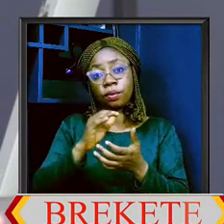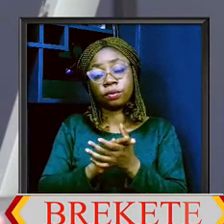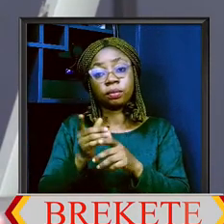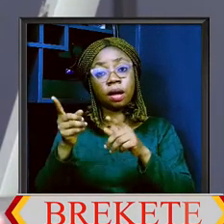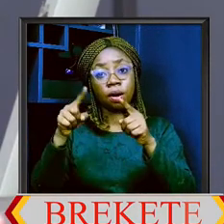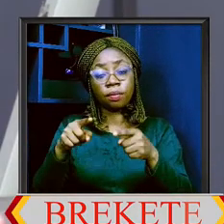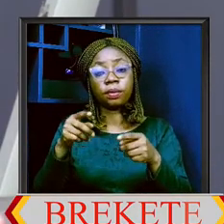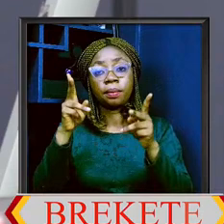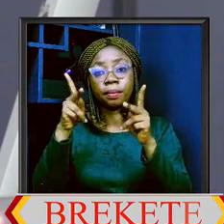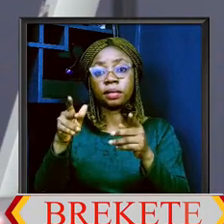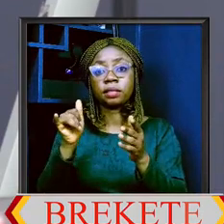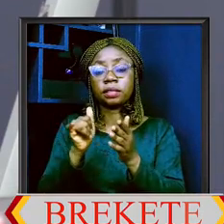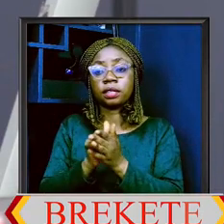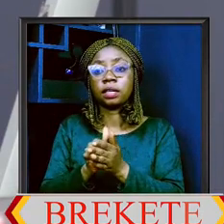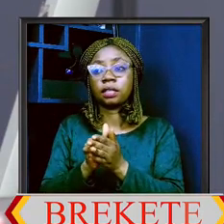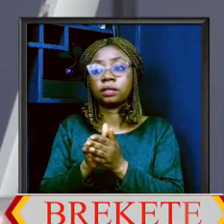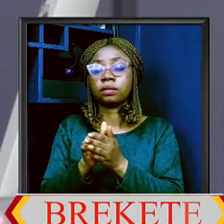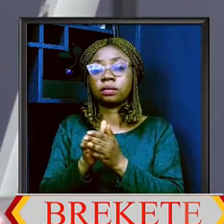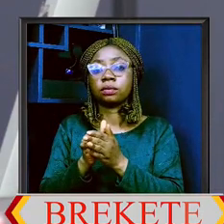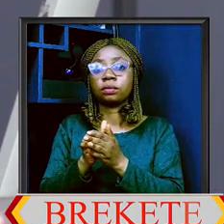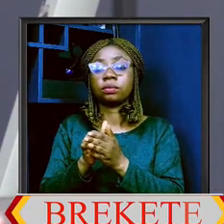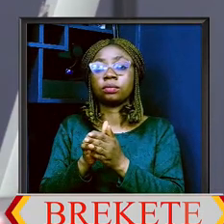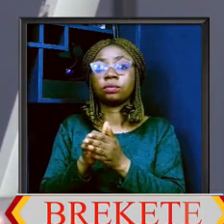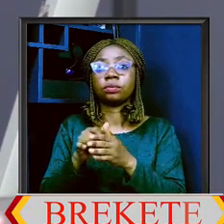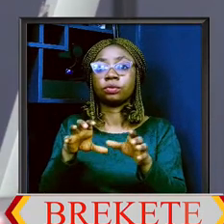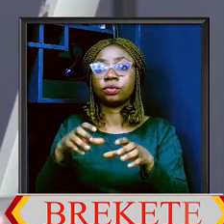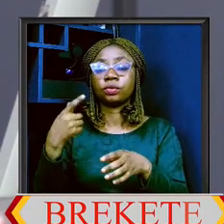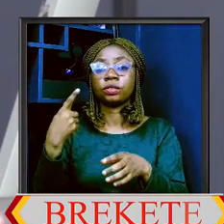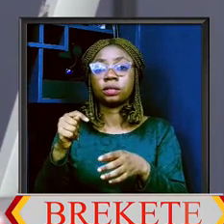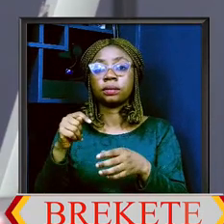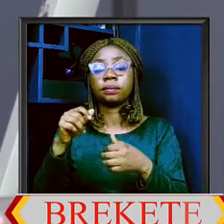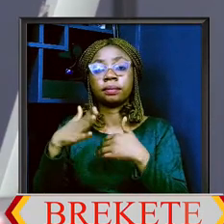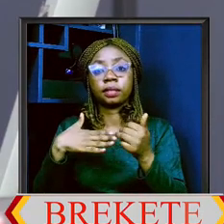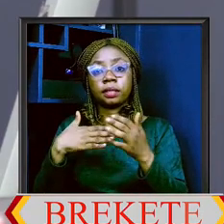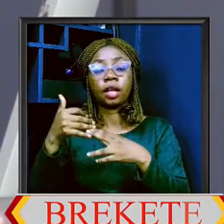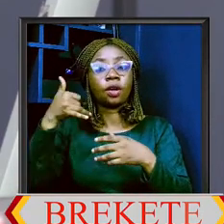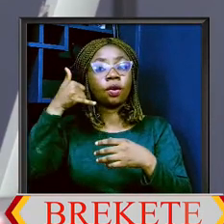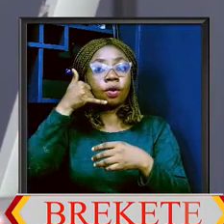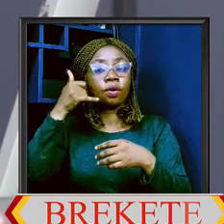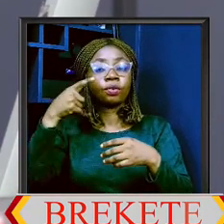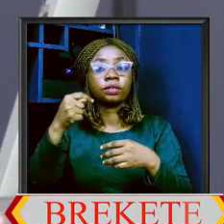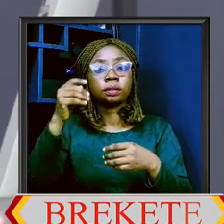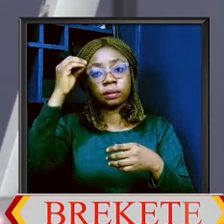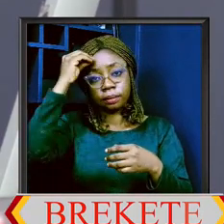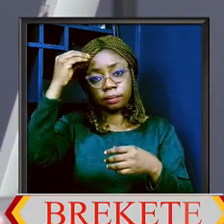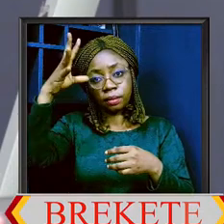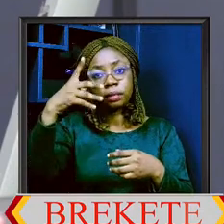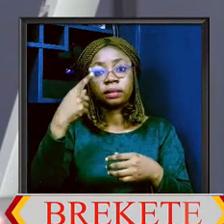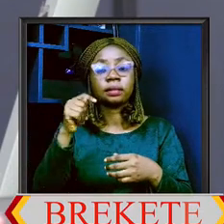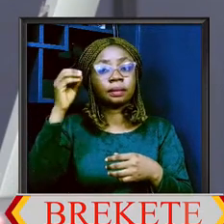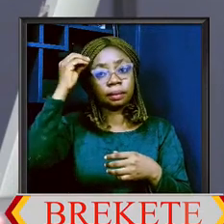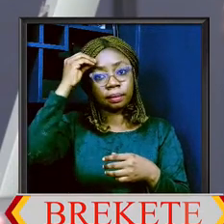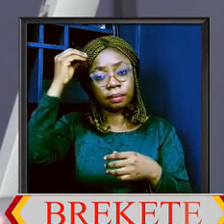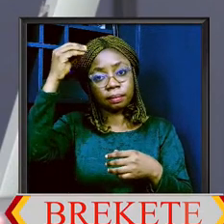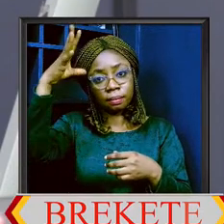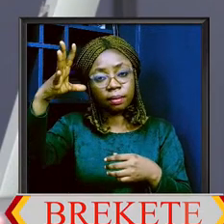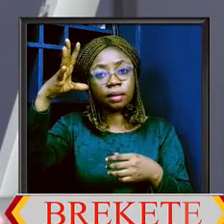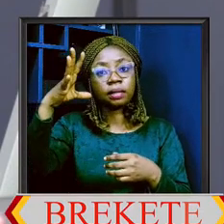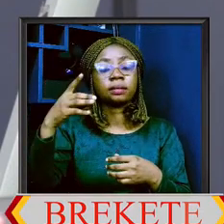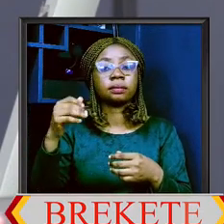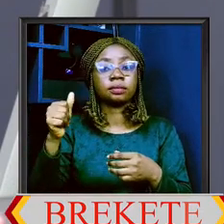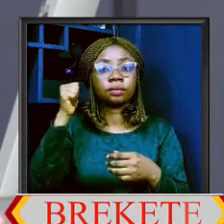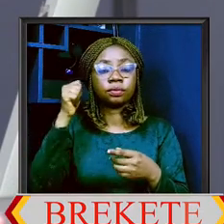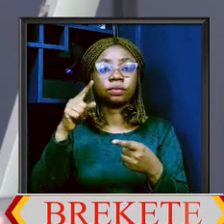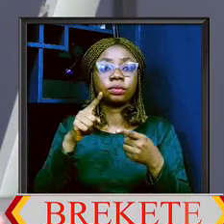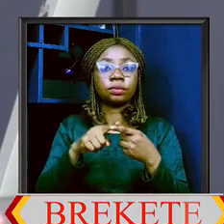the cas he called the man and the man refused to answer him you said they not attend to